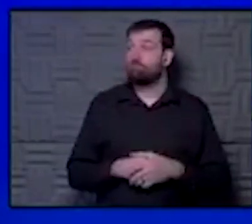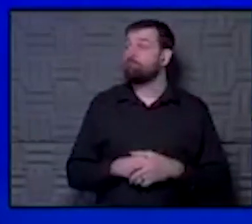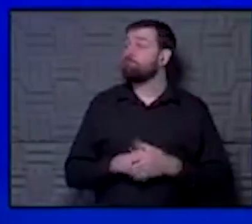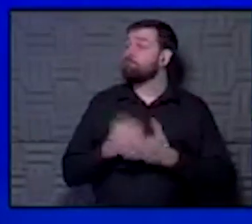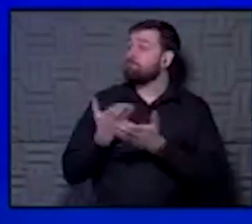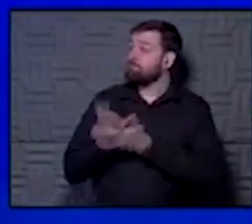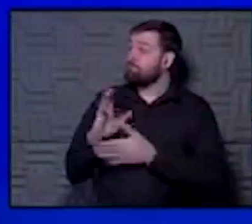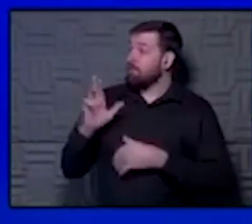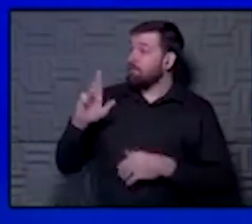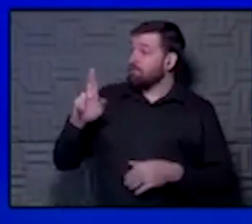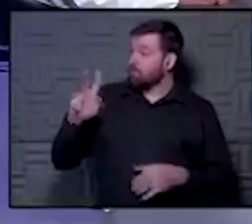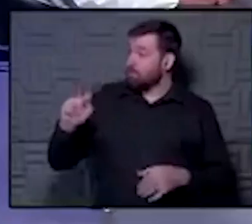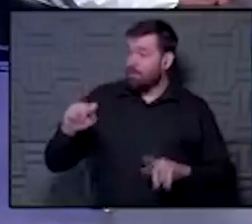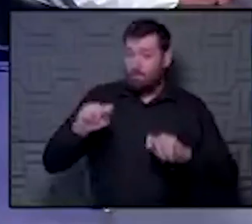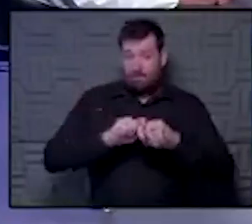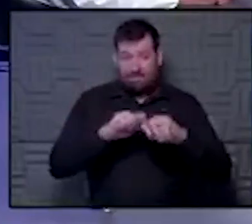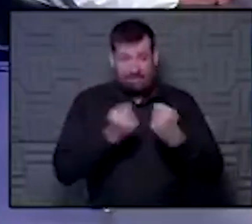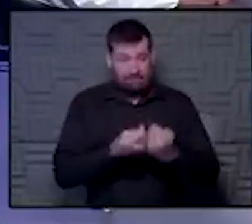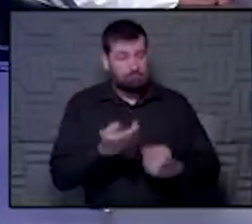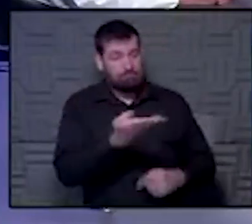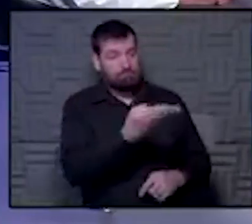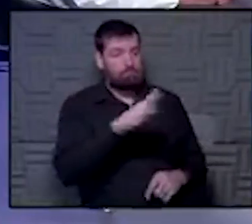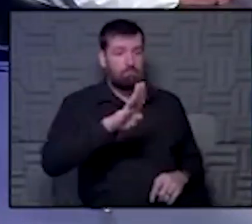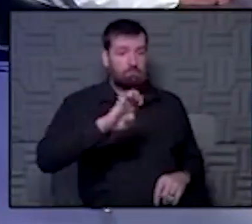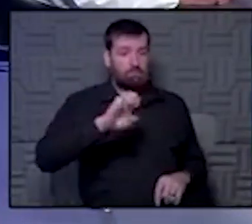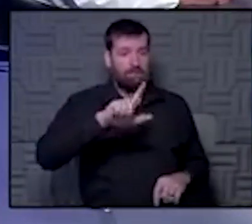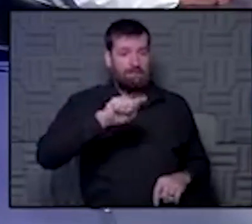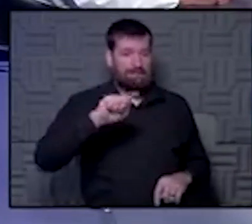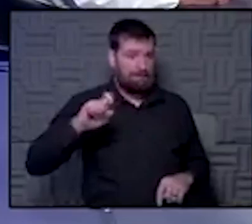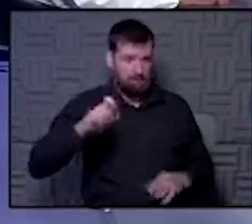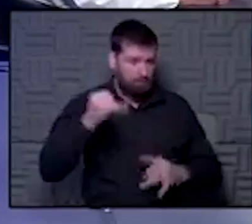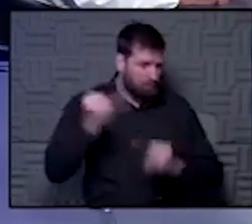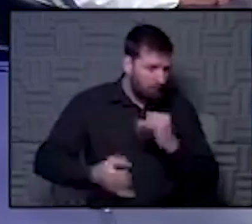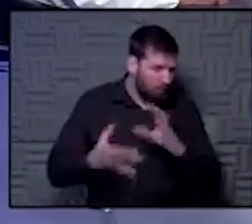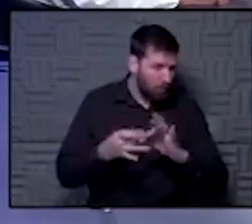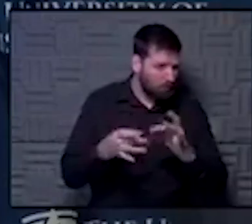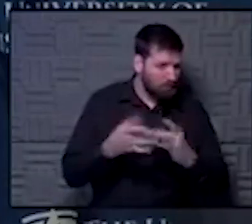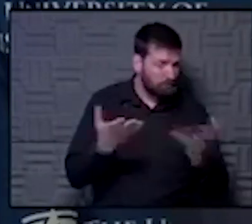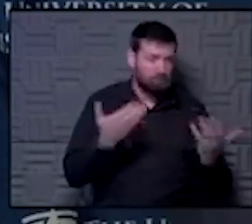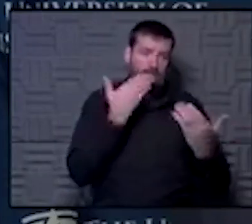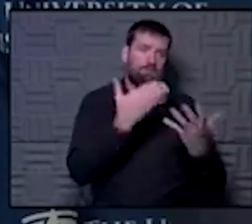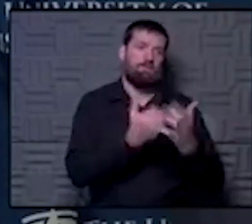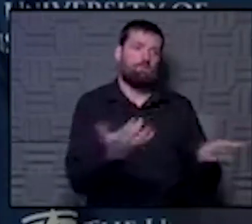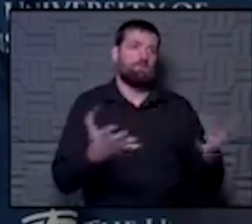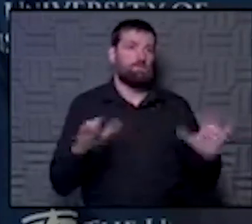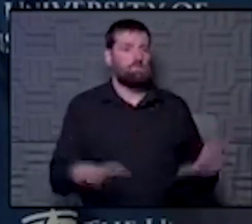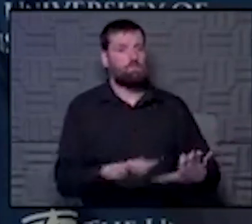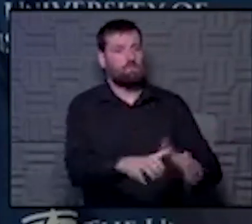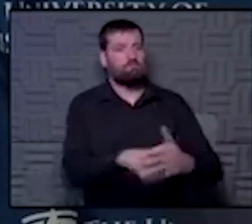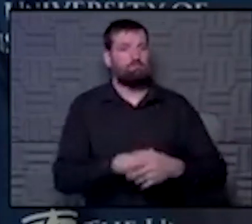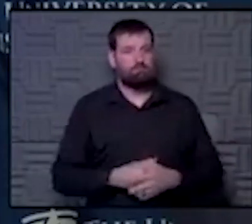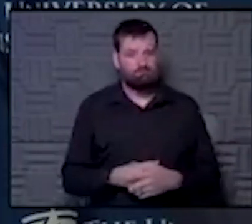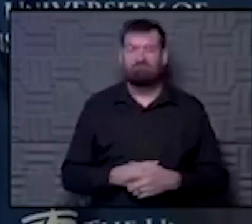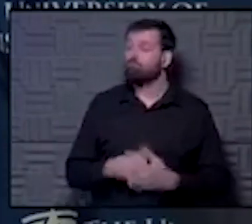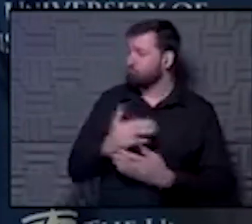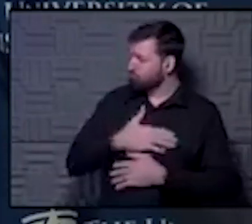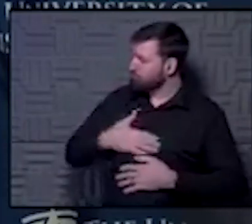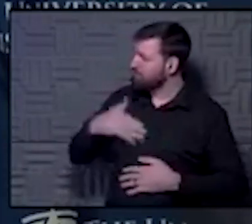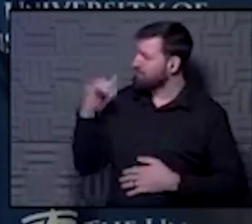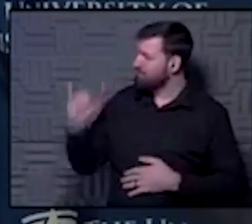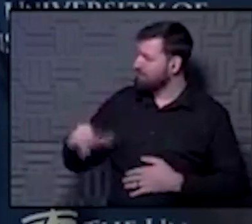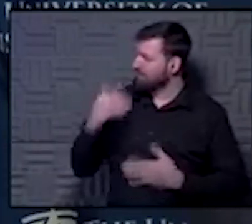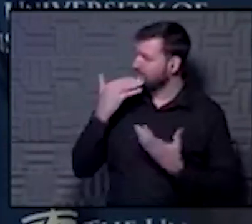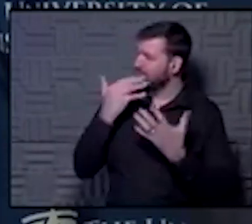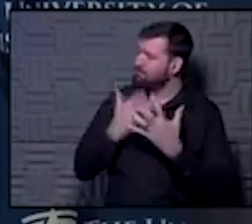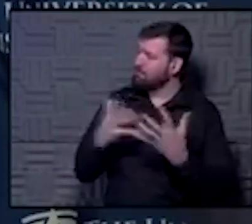All right, respiratory therapy team. Belete, let's start with you. Final thoughts for today, and thanks again for all you do, man. I appreciate that. Thank you